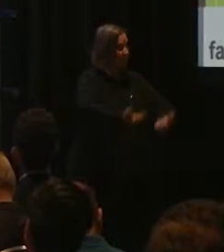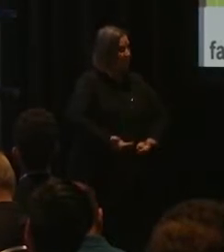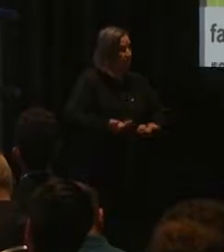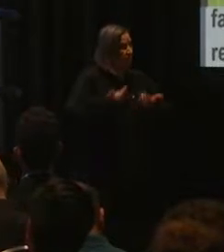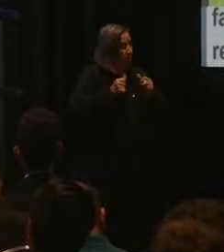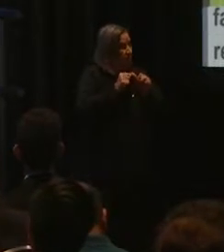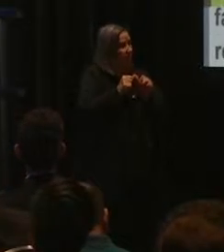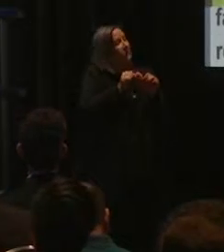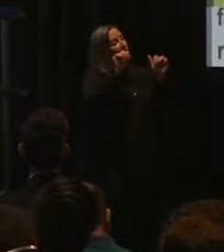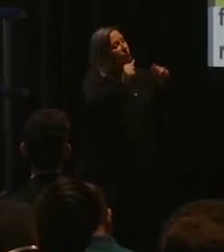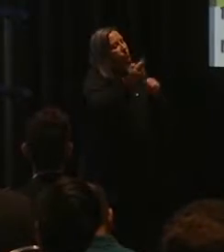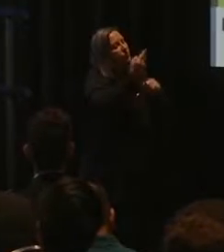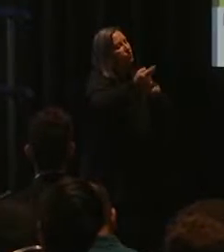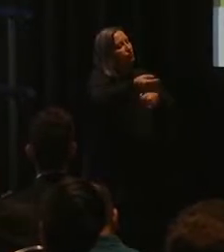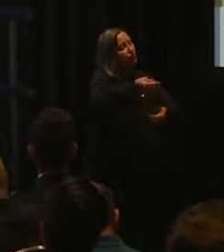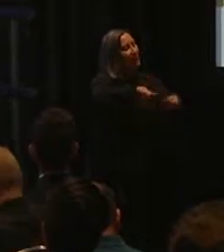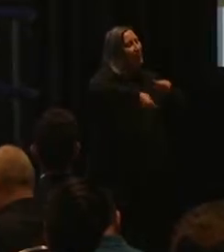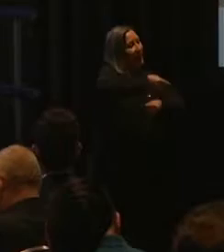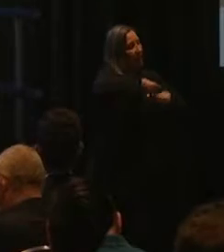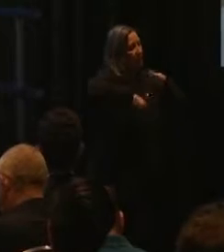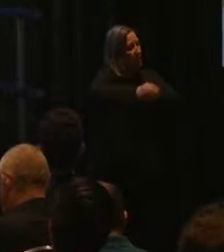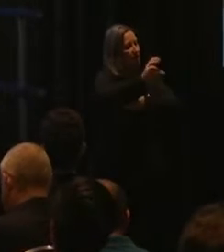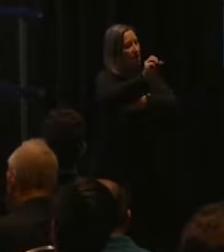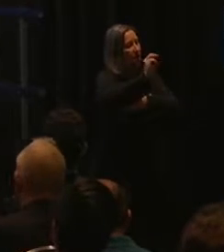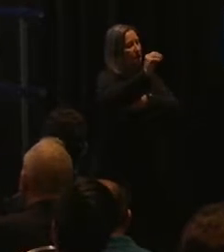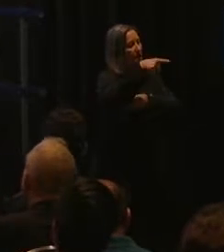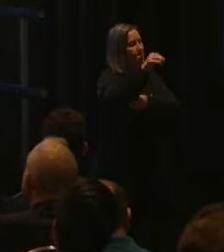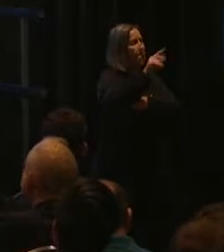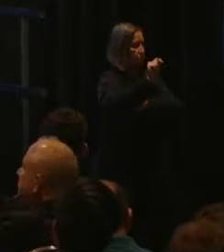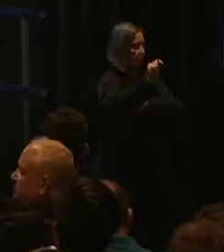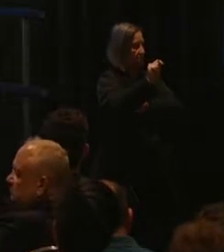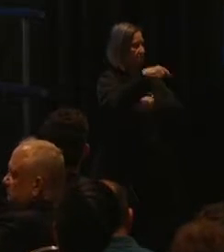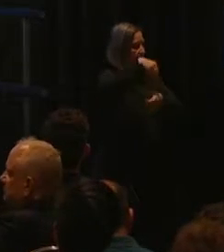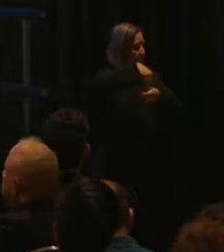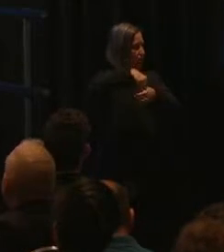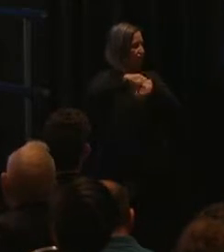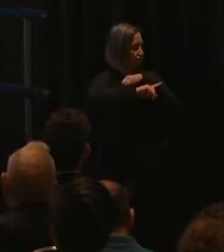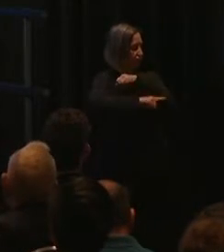into compost. Oh, I forgot I had a clicker. Excuse me.